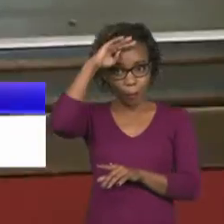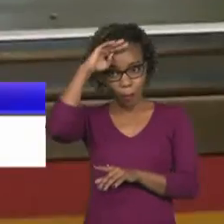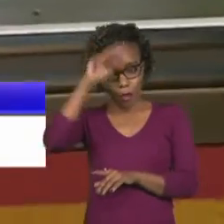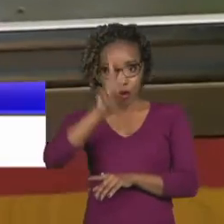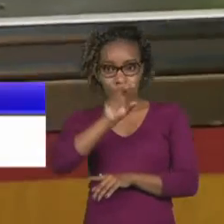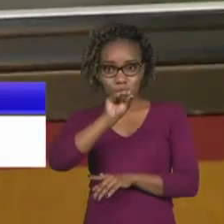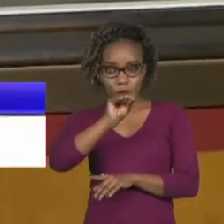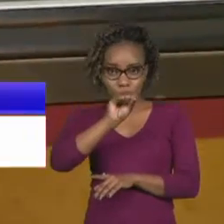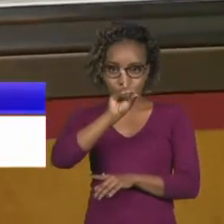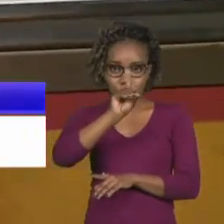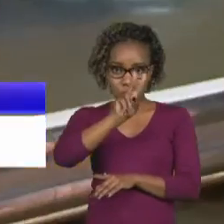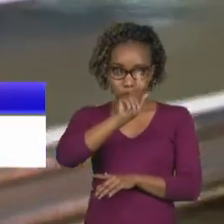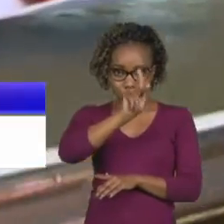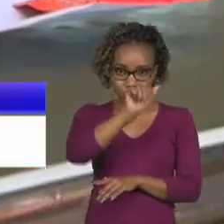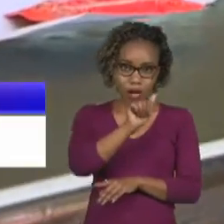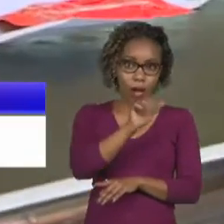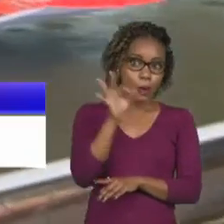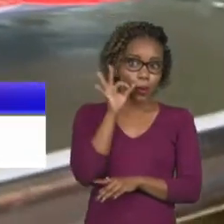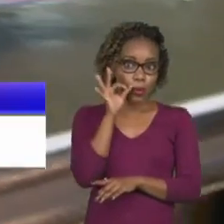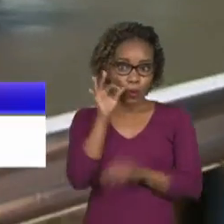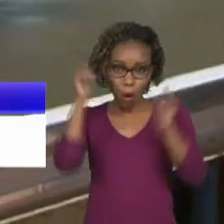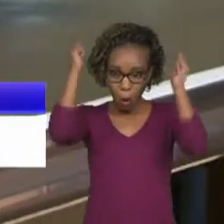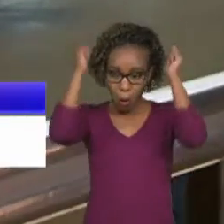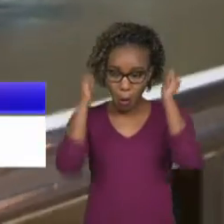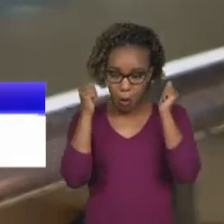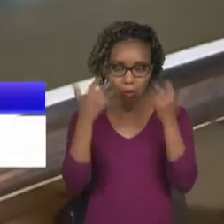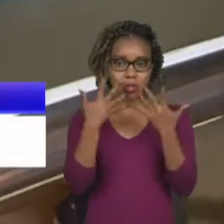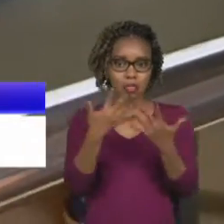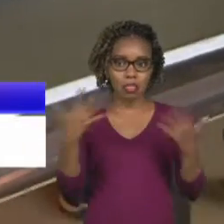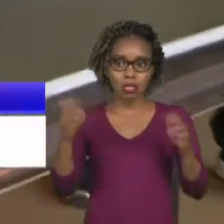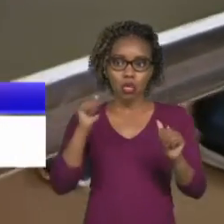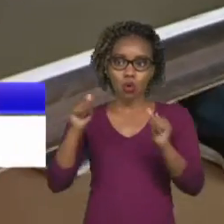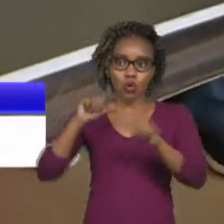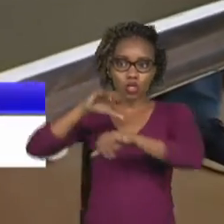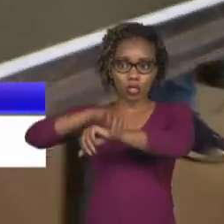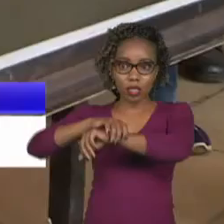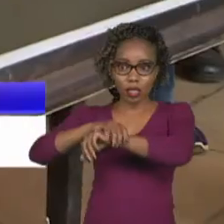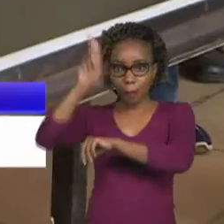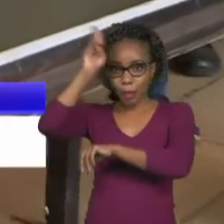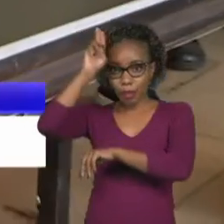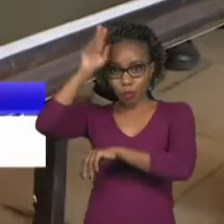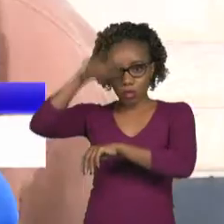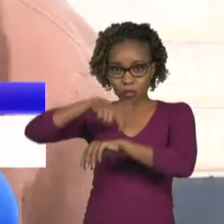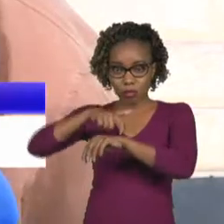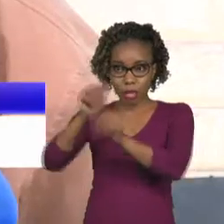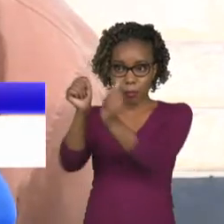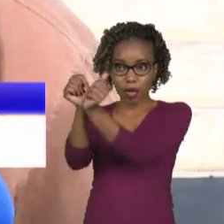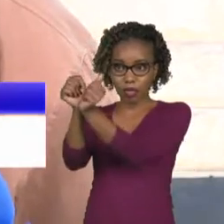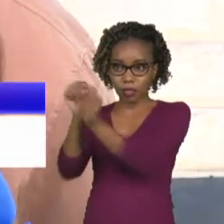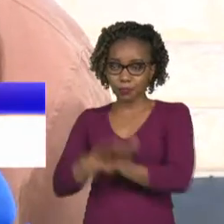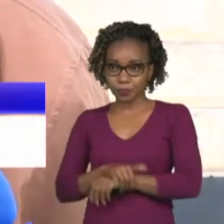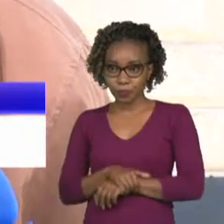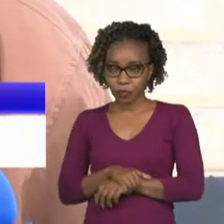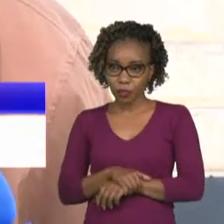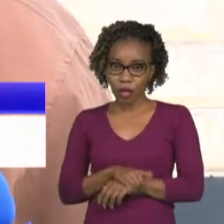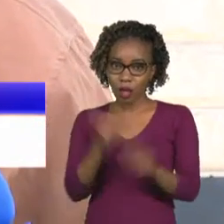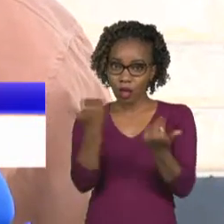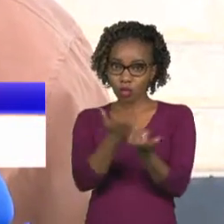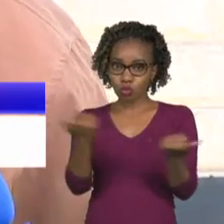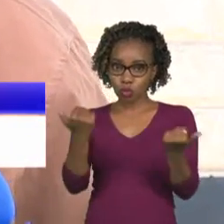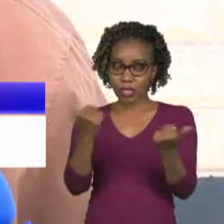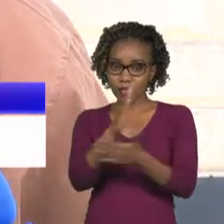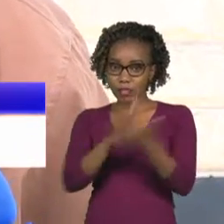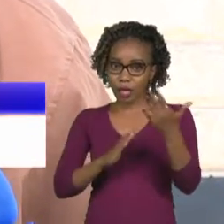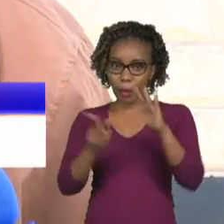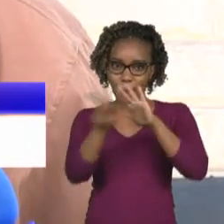vodka, rolls of bang and used condoms are among the things seized by police during the raid. And these children, some of them are